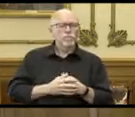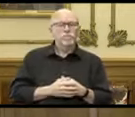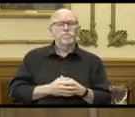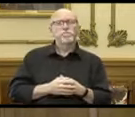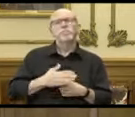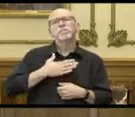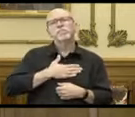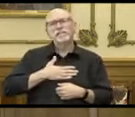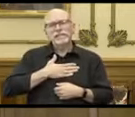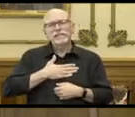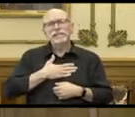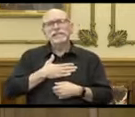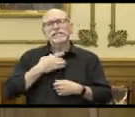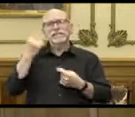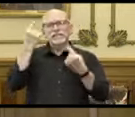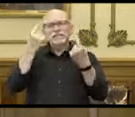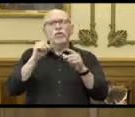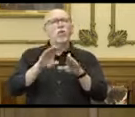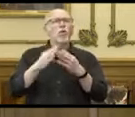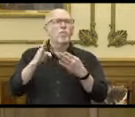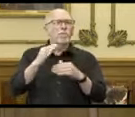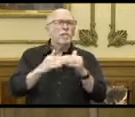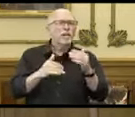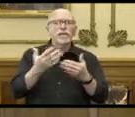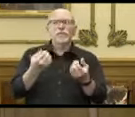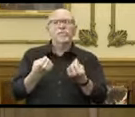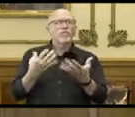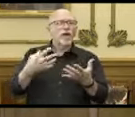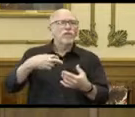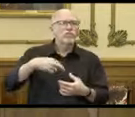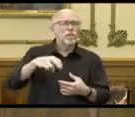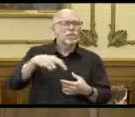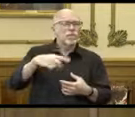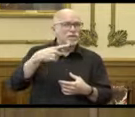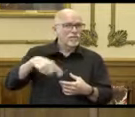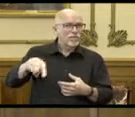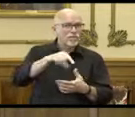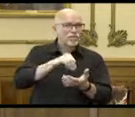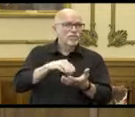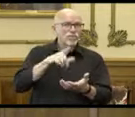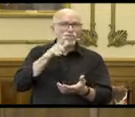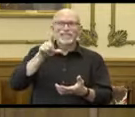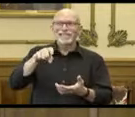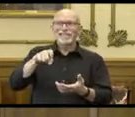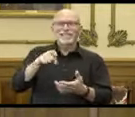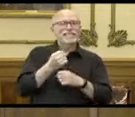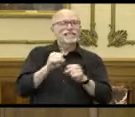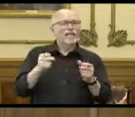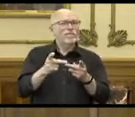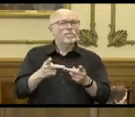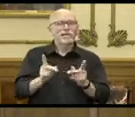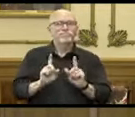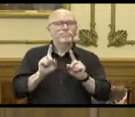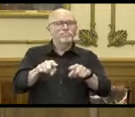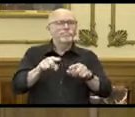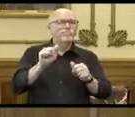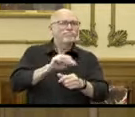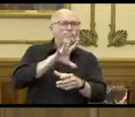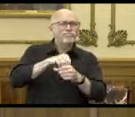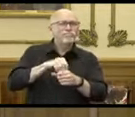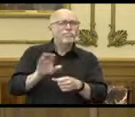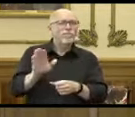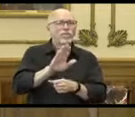Please consider opening your buildings and providing transportation for students who need a safe site to participate